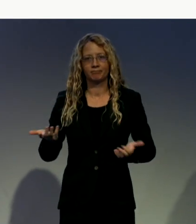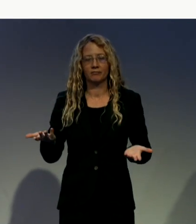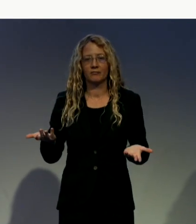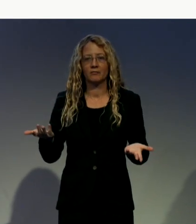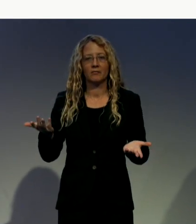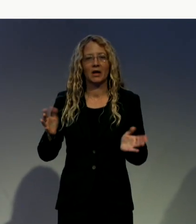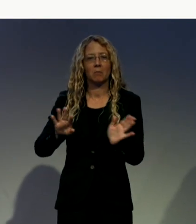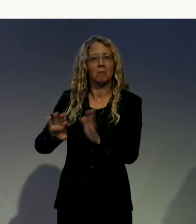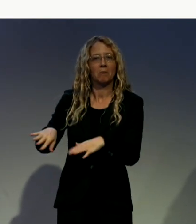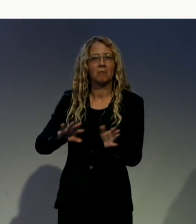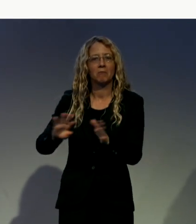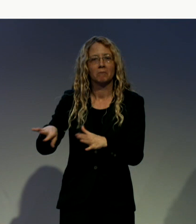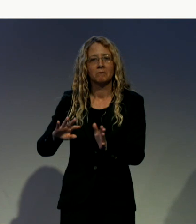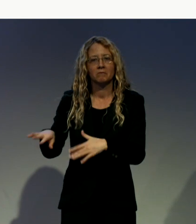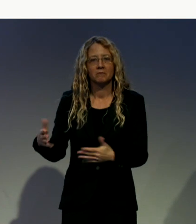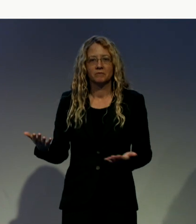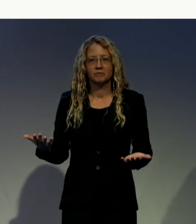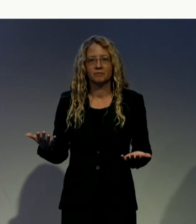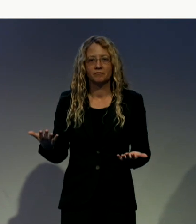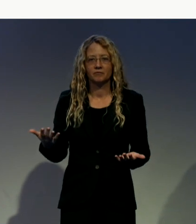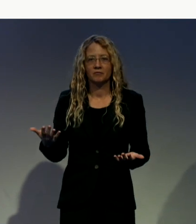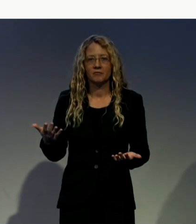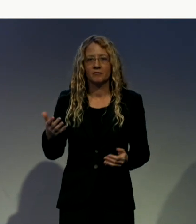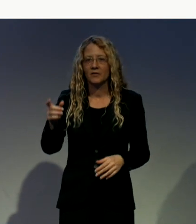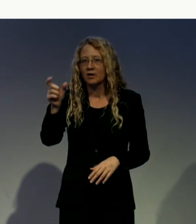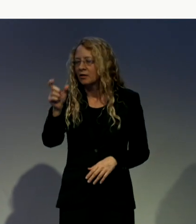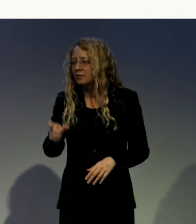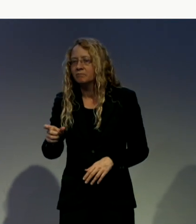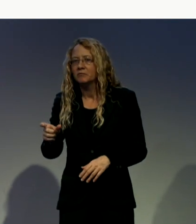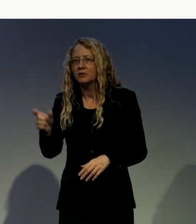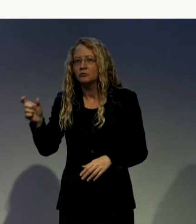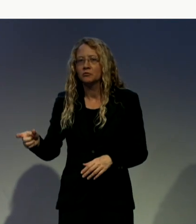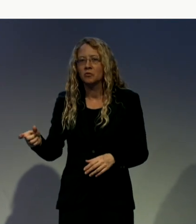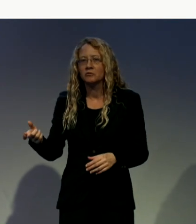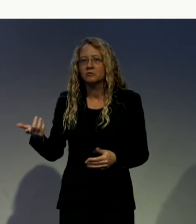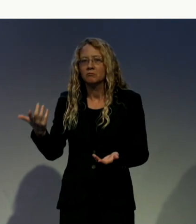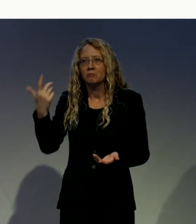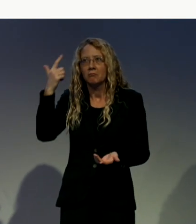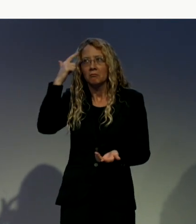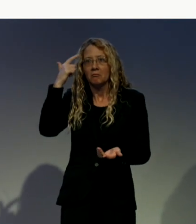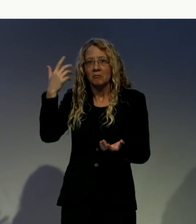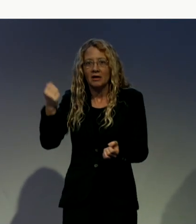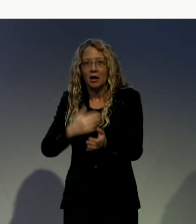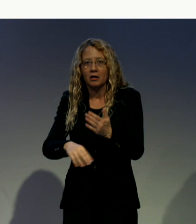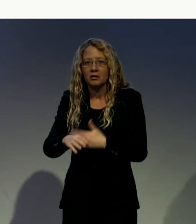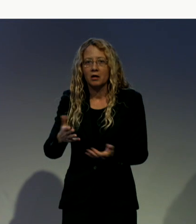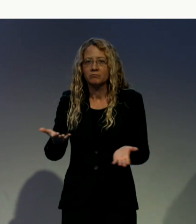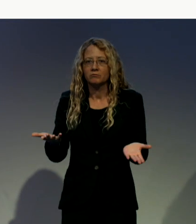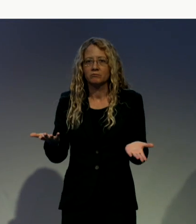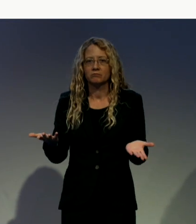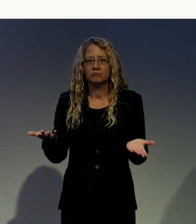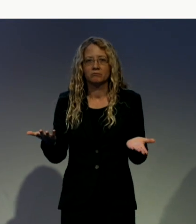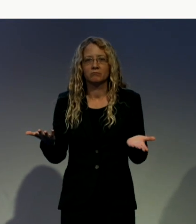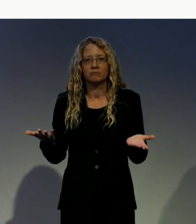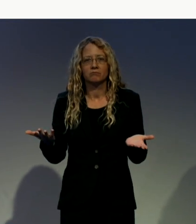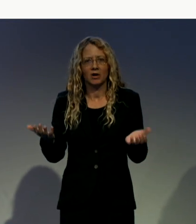accessible space. And just like in this film where she couldn't get up the stairs, that's just something that unfortunately people in the industry do not even